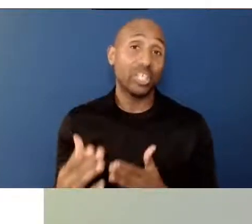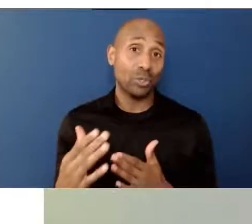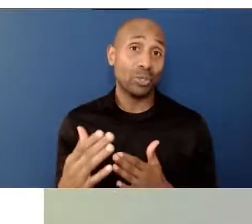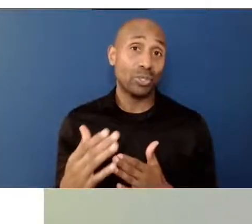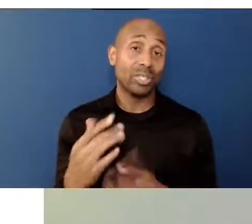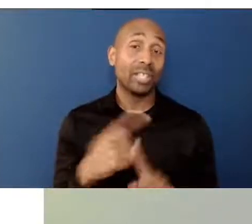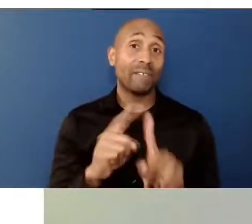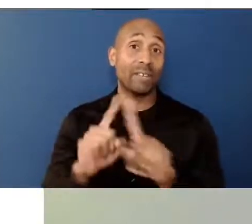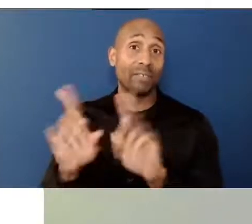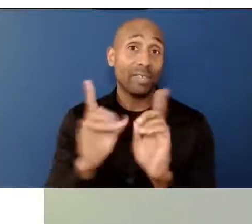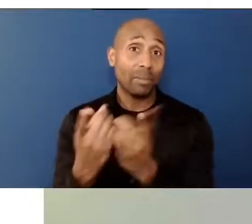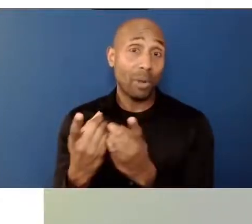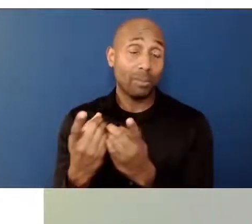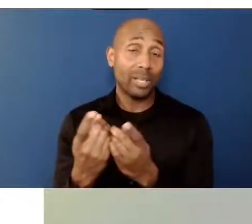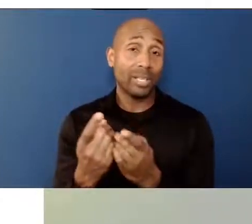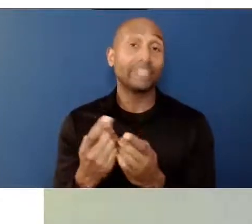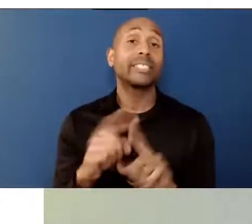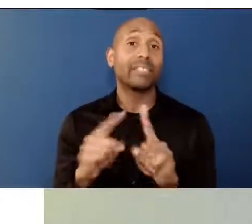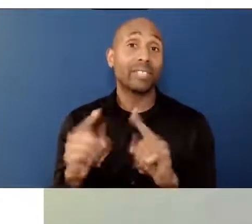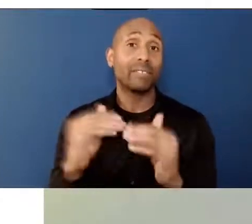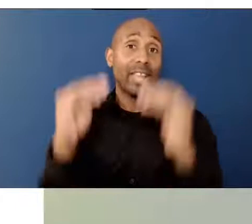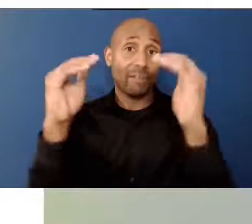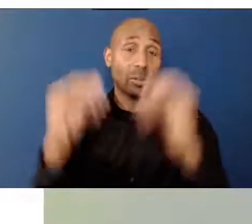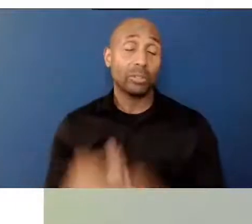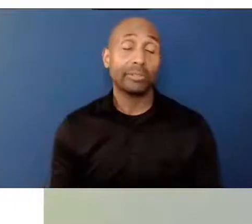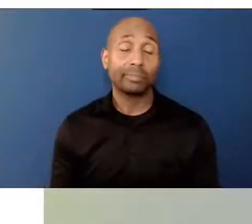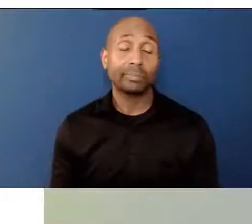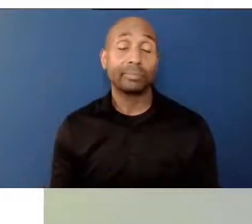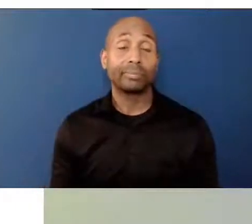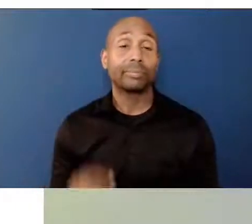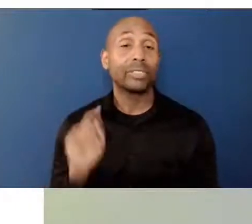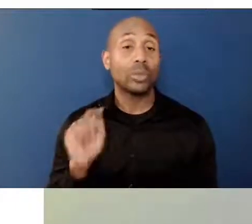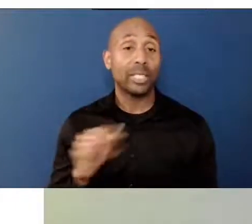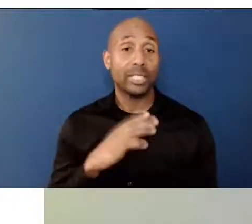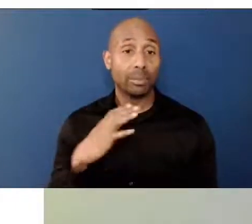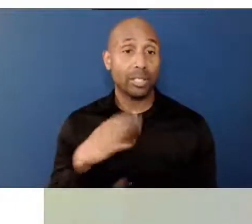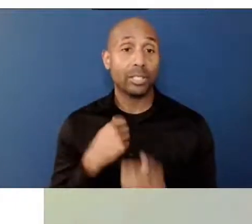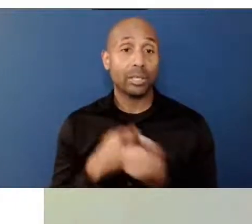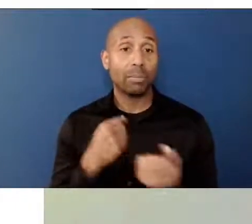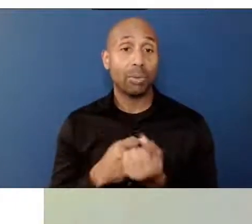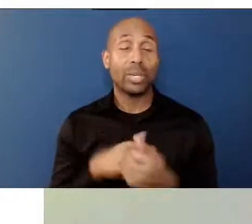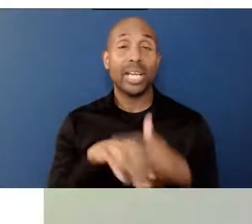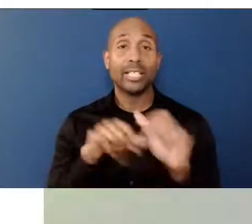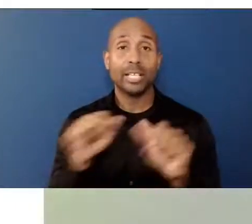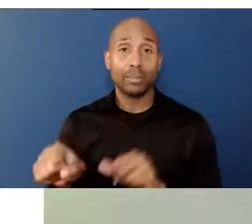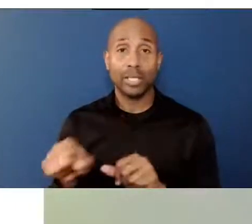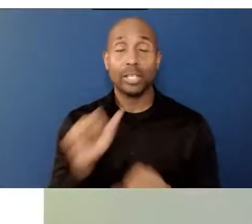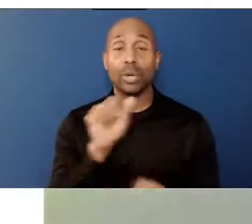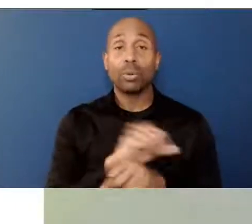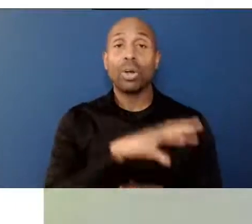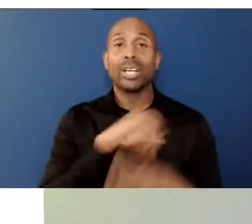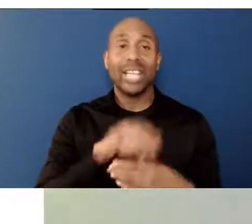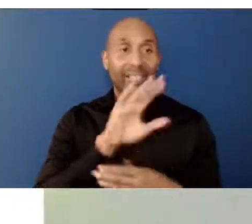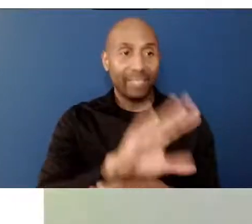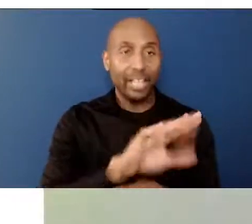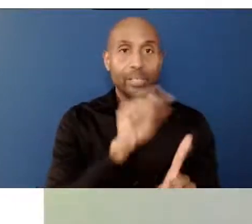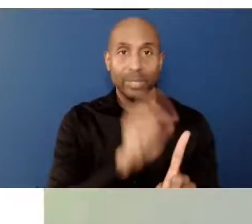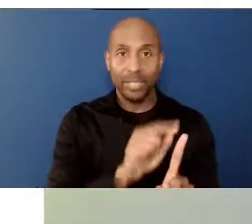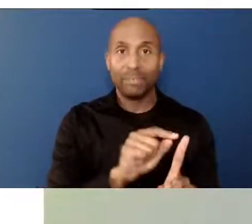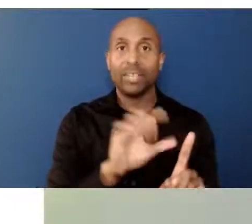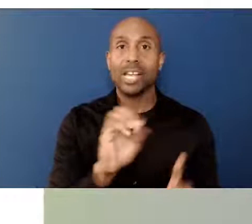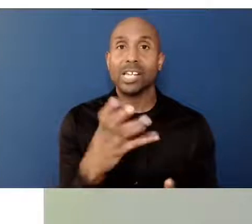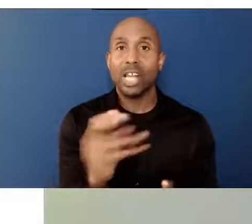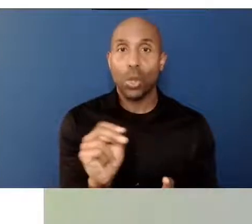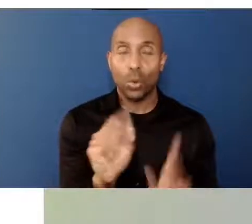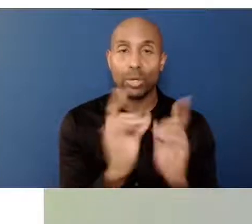committee on accessibility has been supporting accessibility work in their own departments and then coming together to support